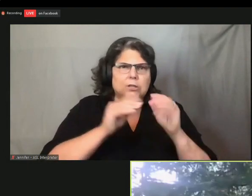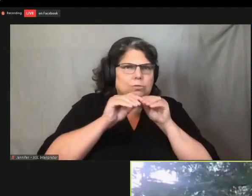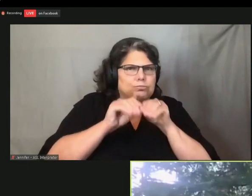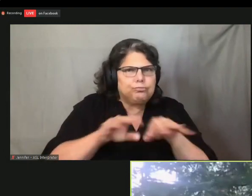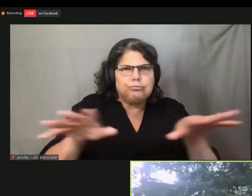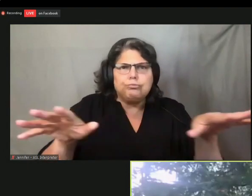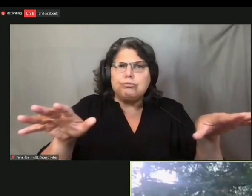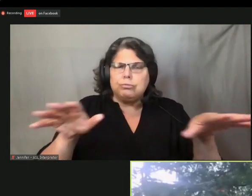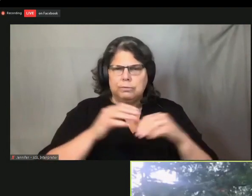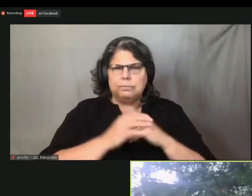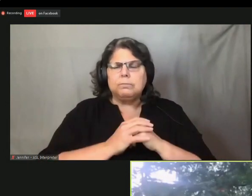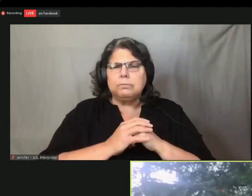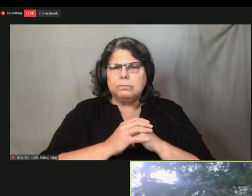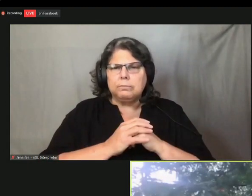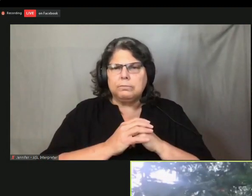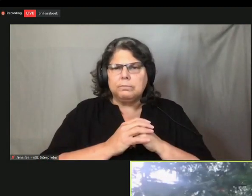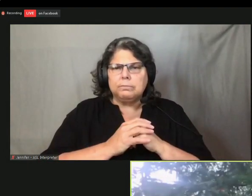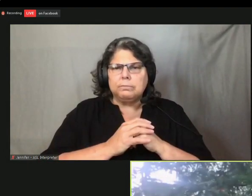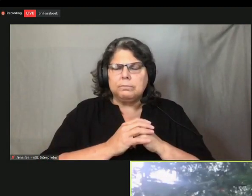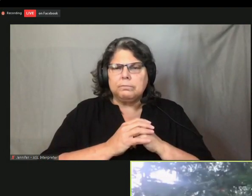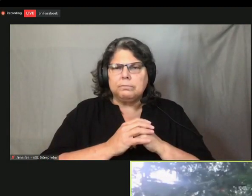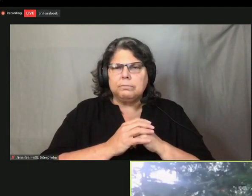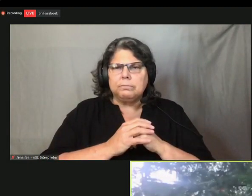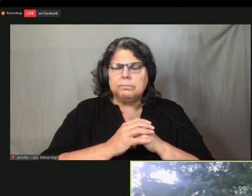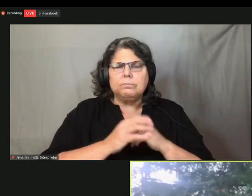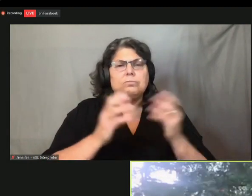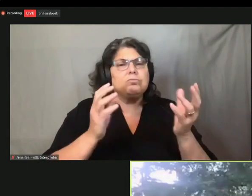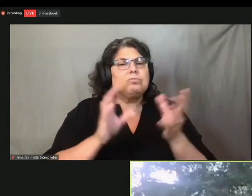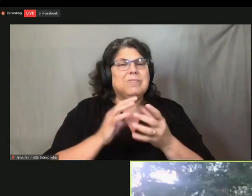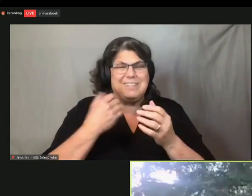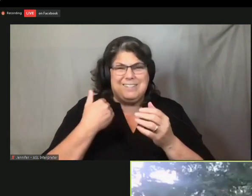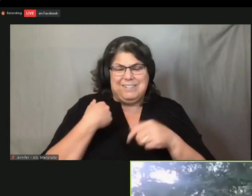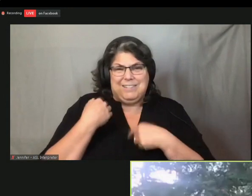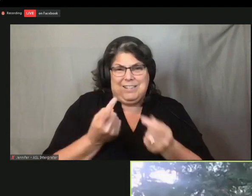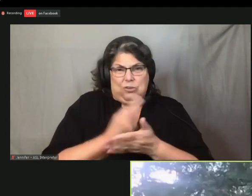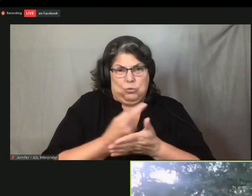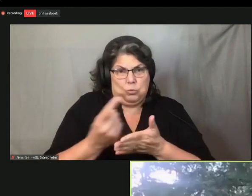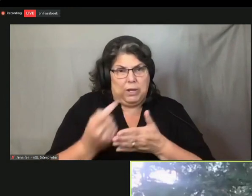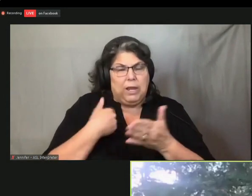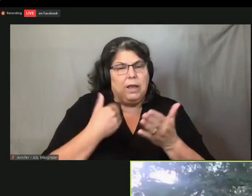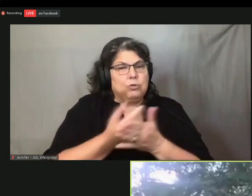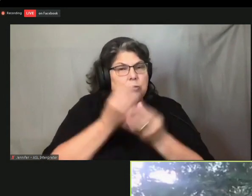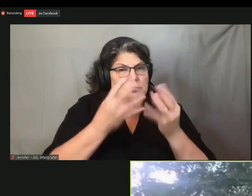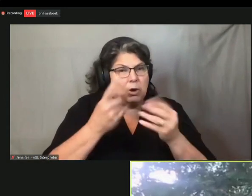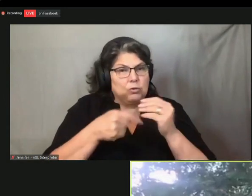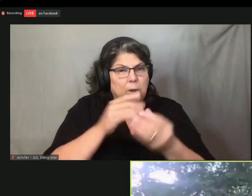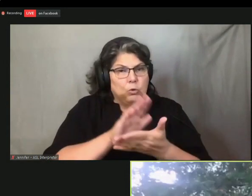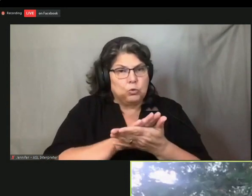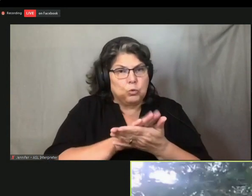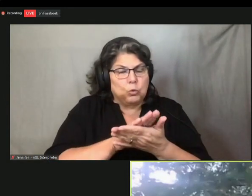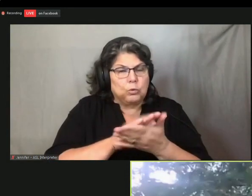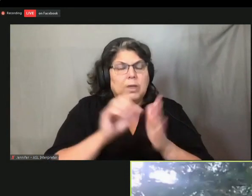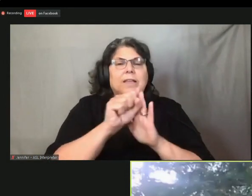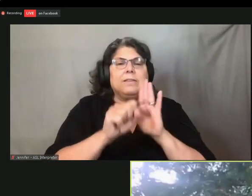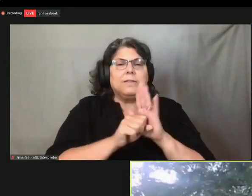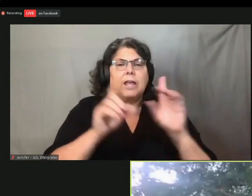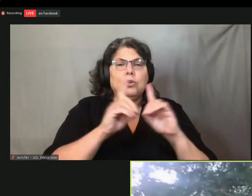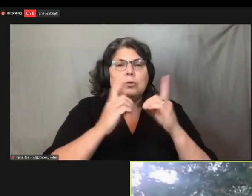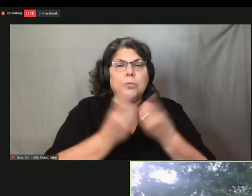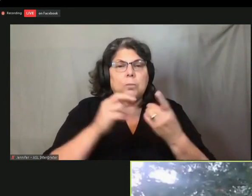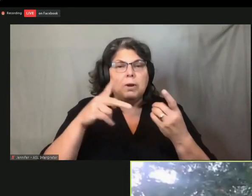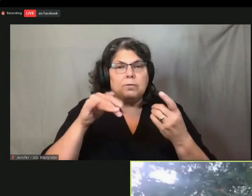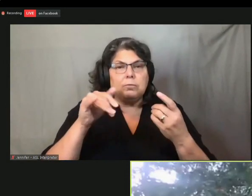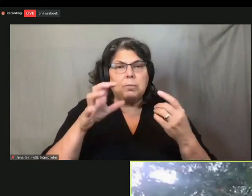in the community. We'd like to share an update we have this week about schools. The State Department of Public Health is working